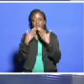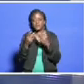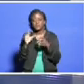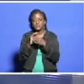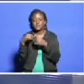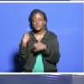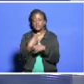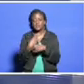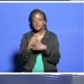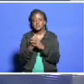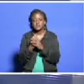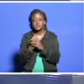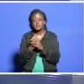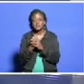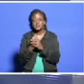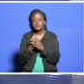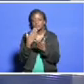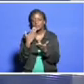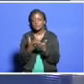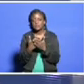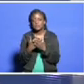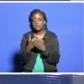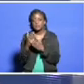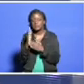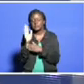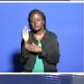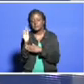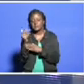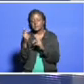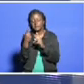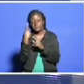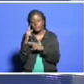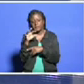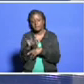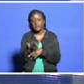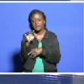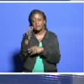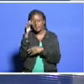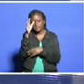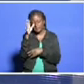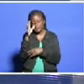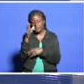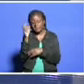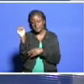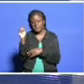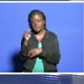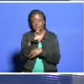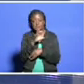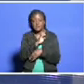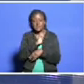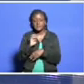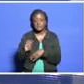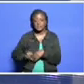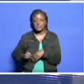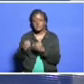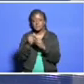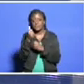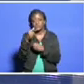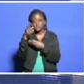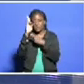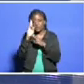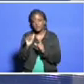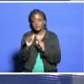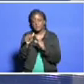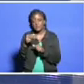A fitting send-off for a founding father, statesman, tour de force, patriot, His Excellency, the Most Honorable Author Dion